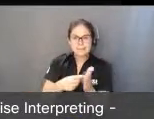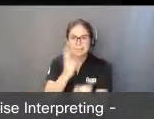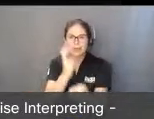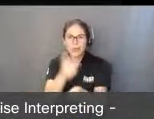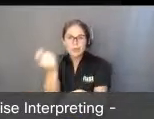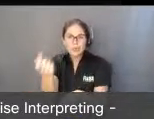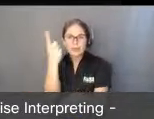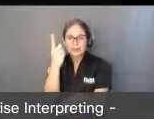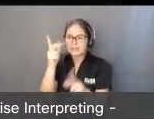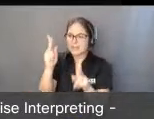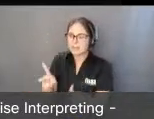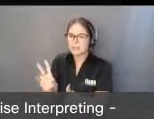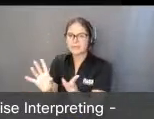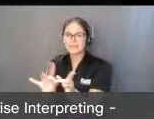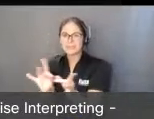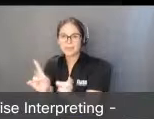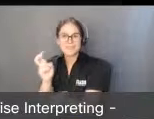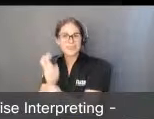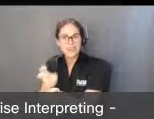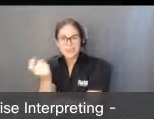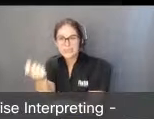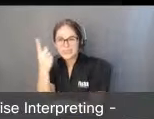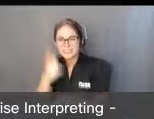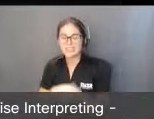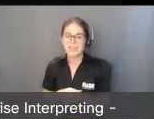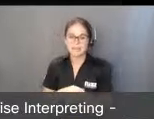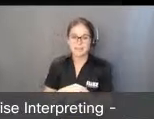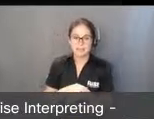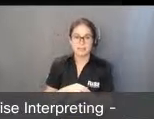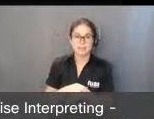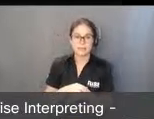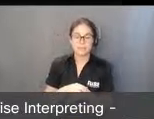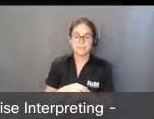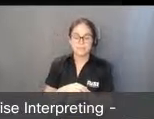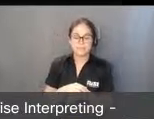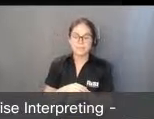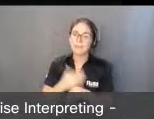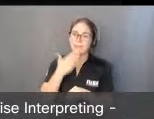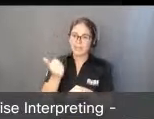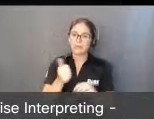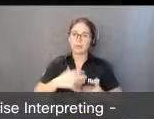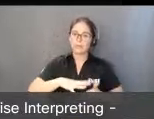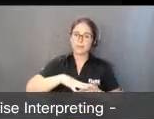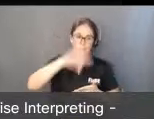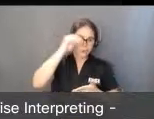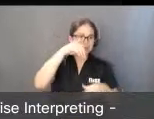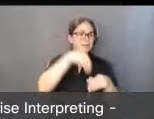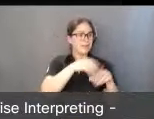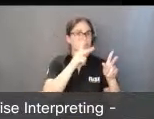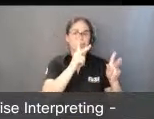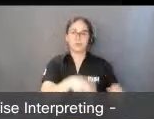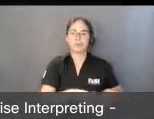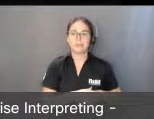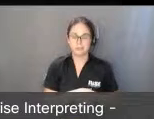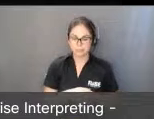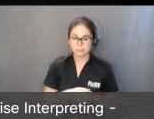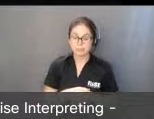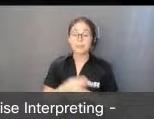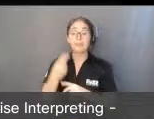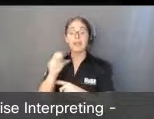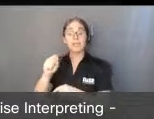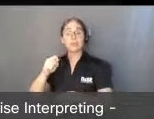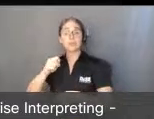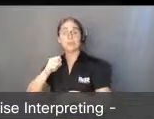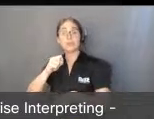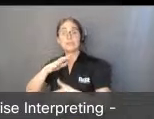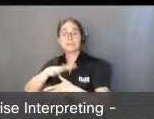person speaking is saying. It's not the same as being there to learn in person. Daughter, Colton student at high school senior, we are not going